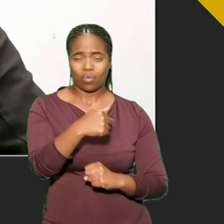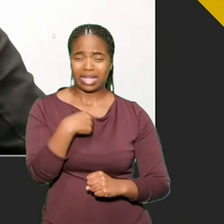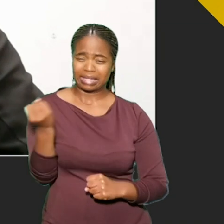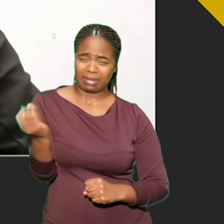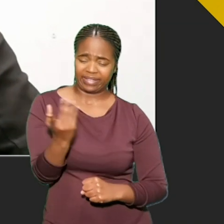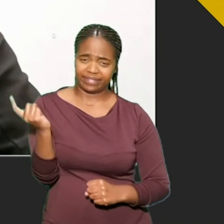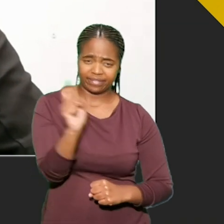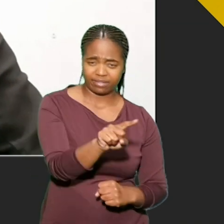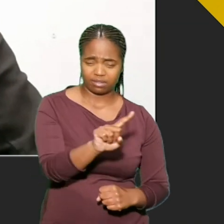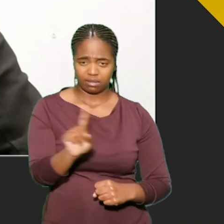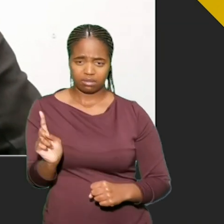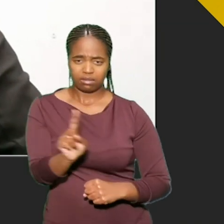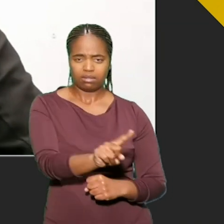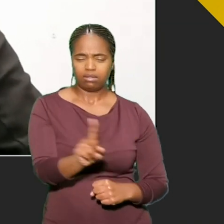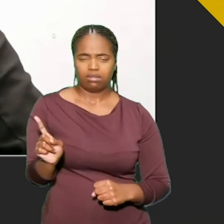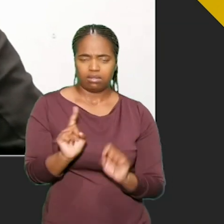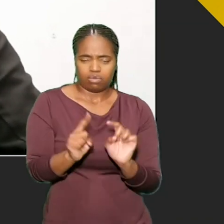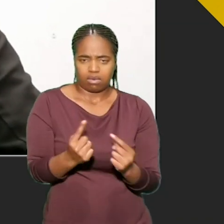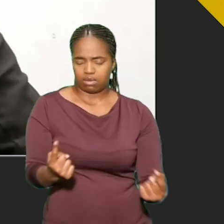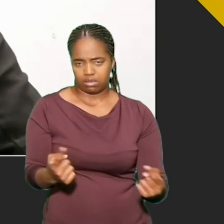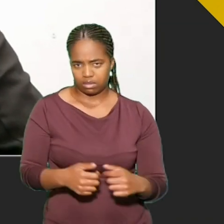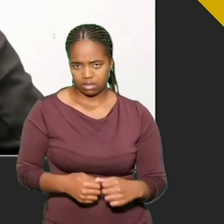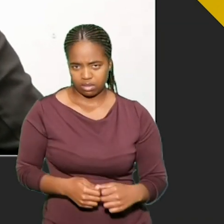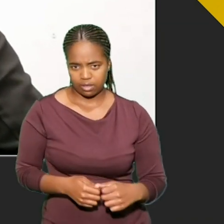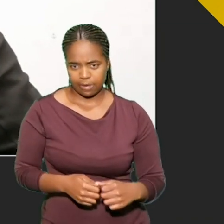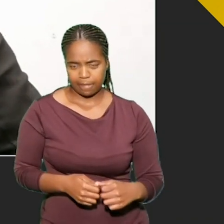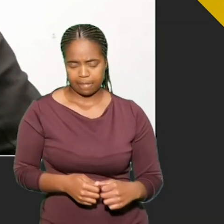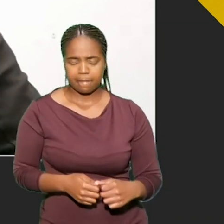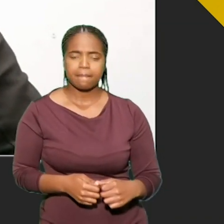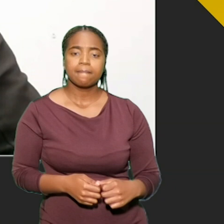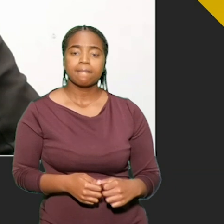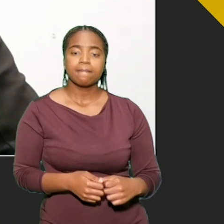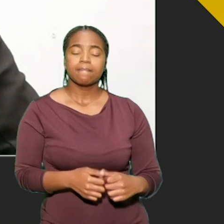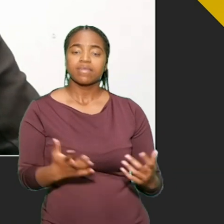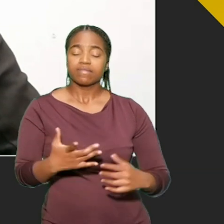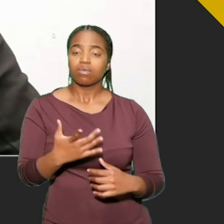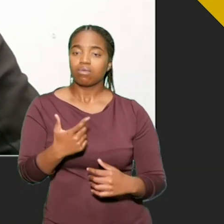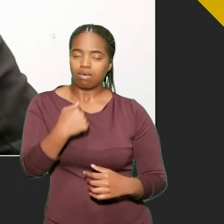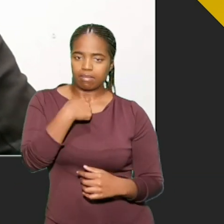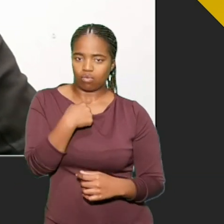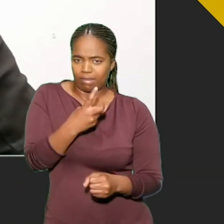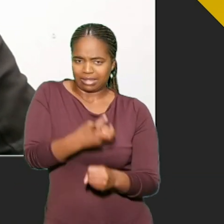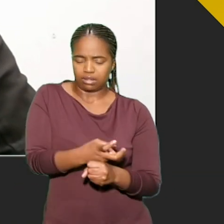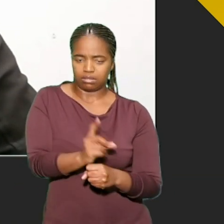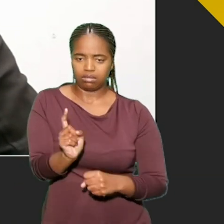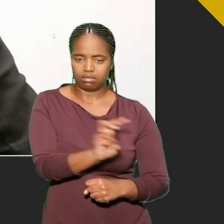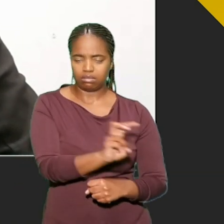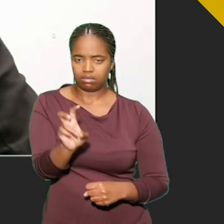expensive for one to move from one city to another city for me, well, roughly, Petani, to go in